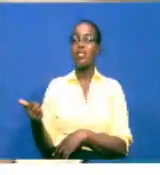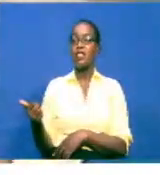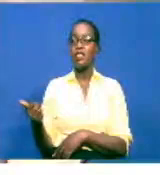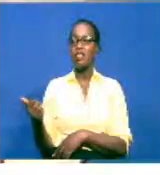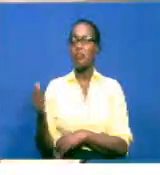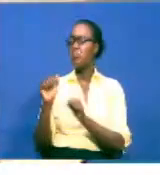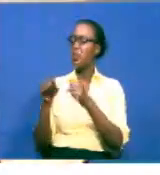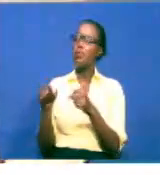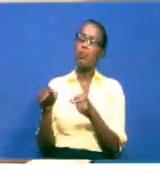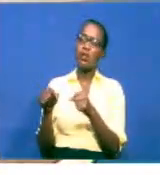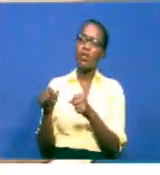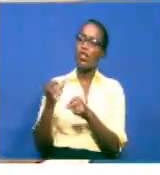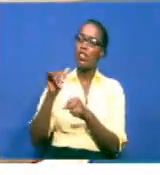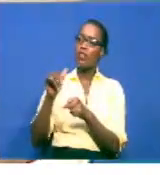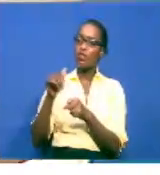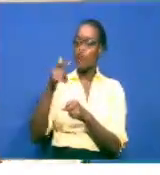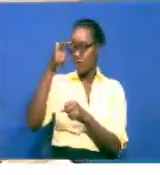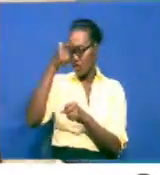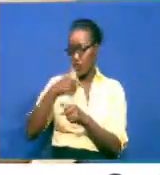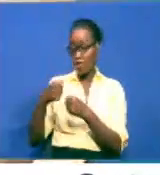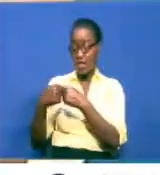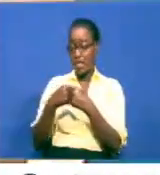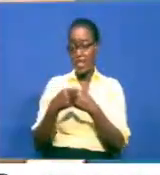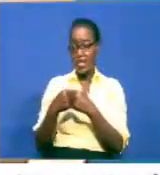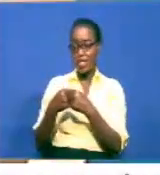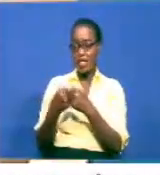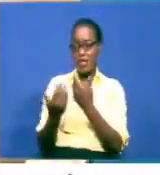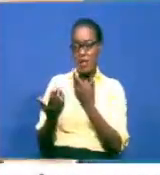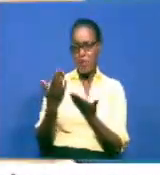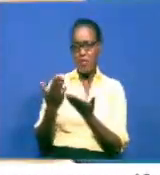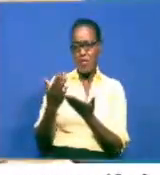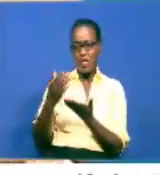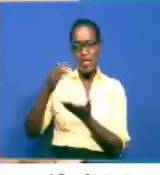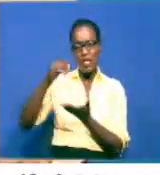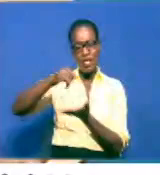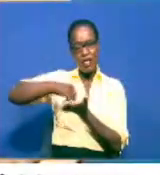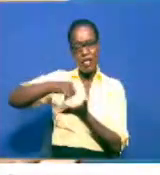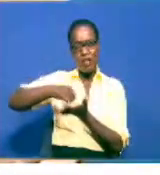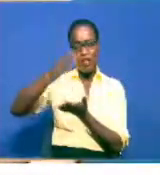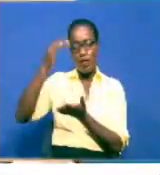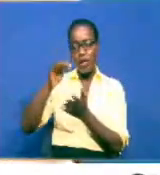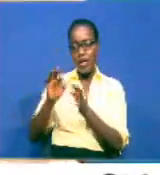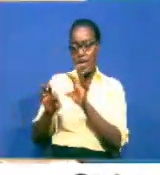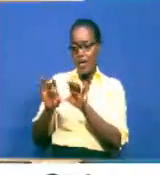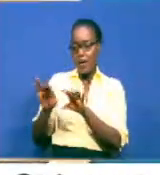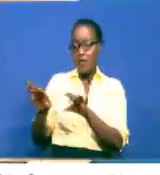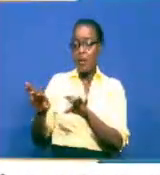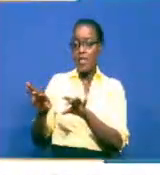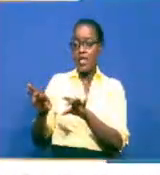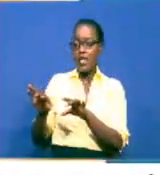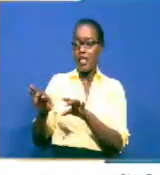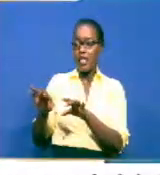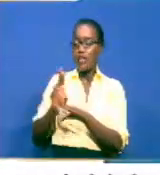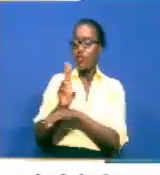probably those with visual challenges, mm-hmm. might have been factored, mm-hmm. because Braille can be used and they will not miss out